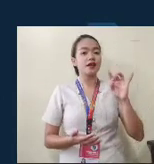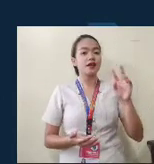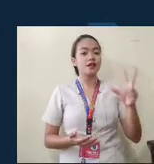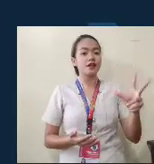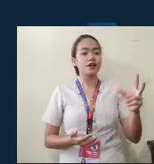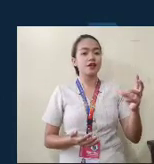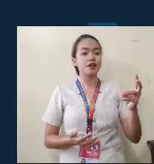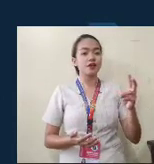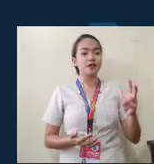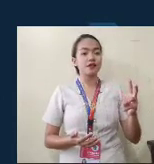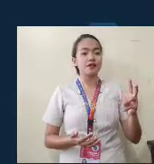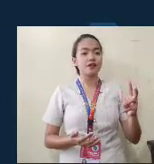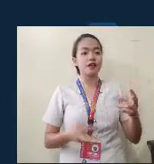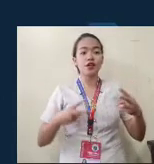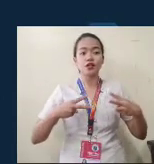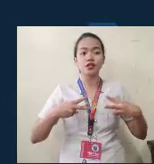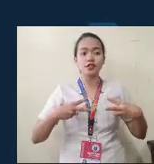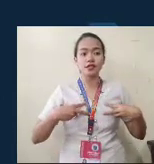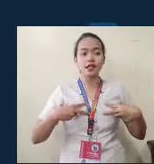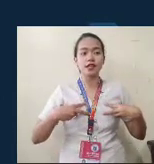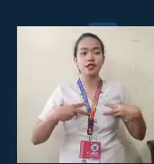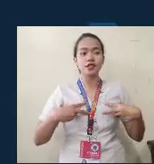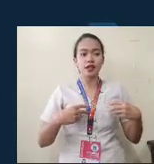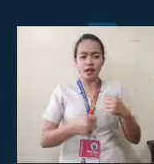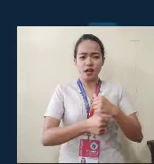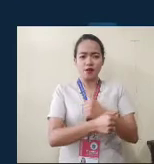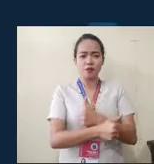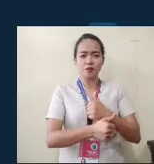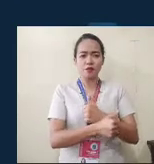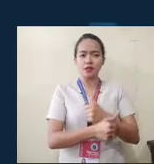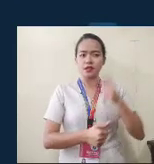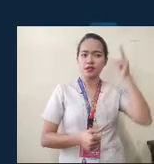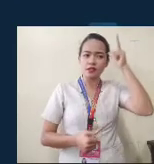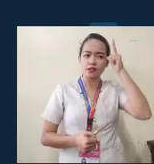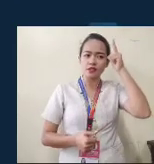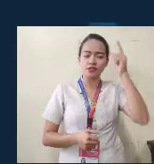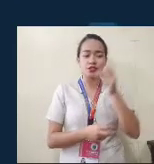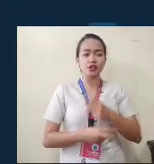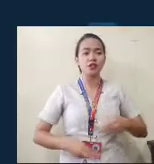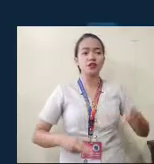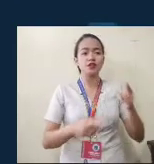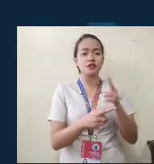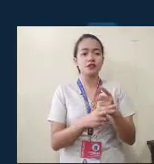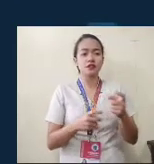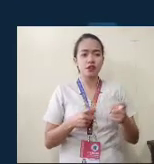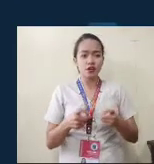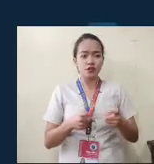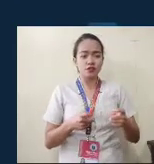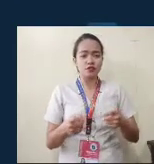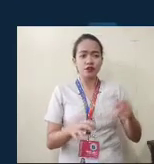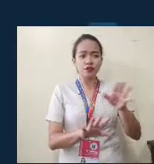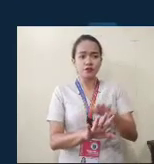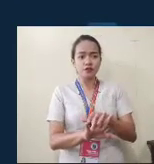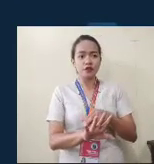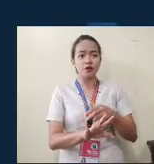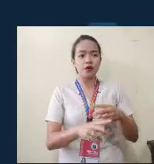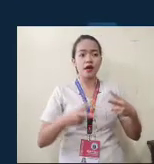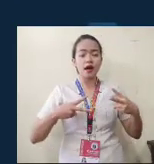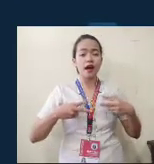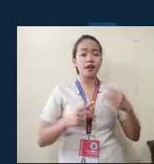1837, contained features such as the arithmetic logic unit, control